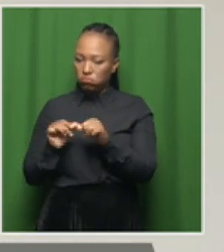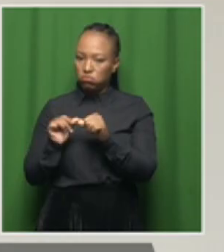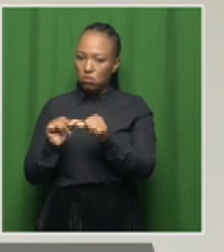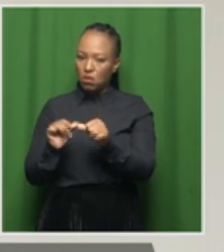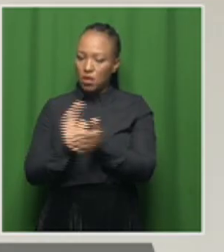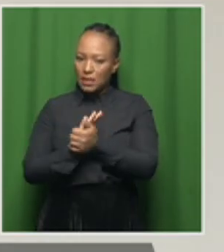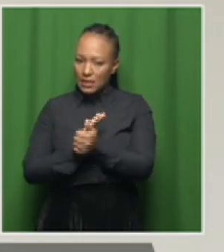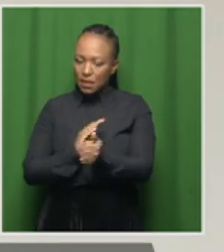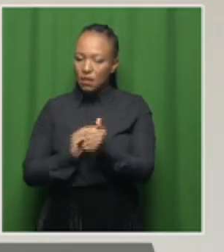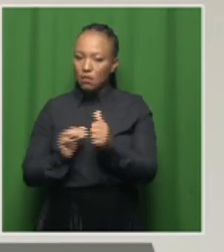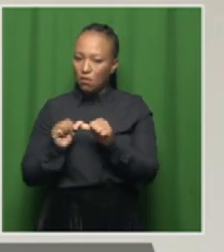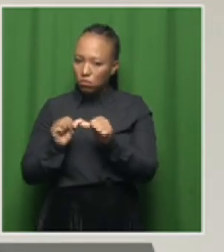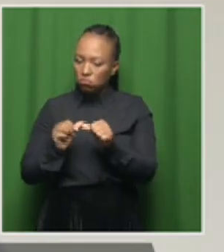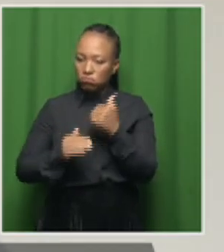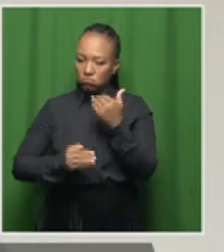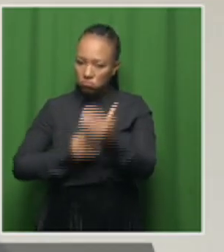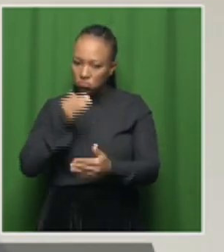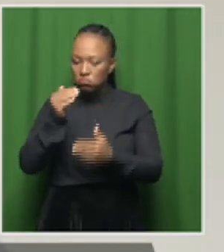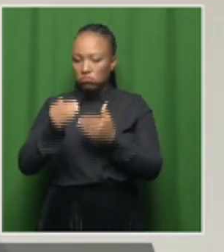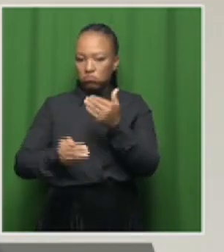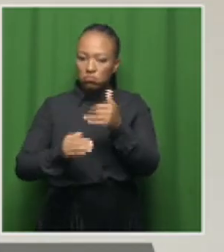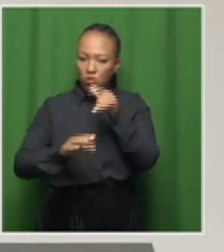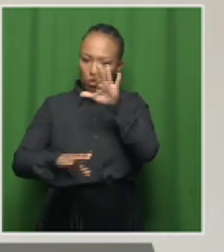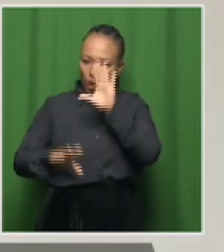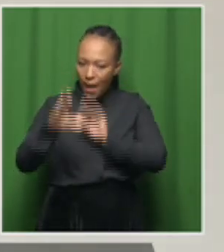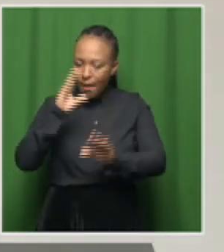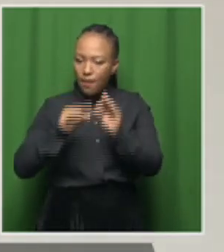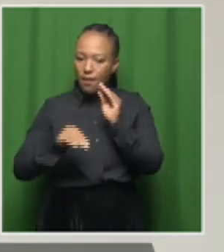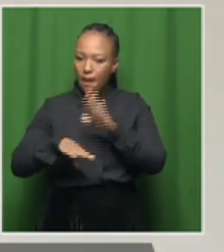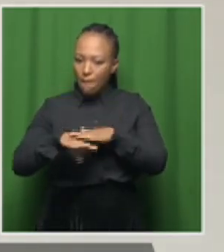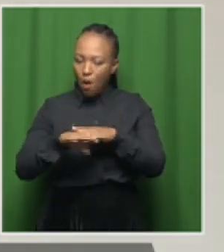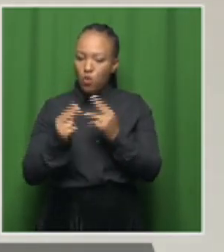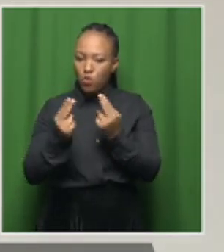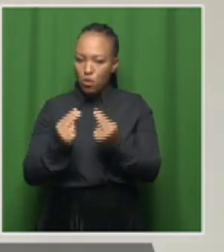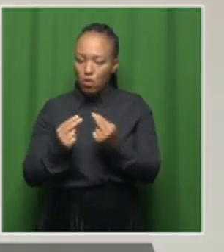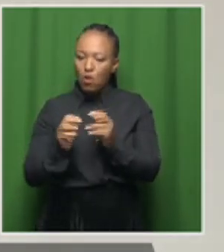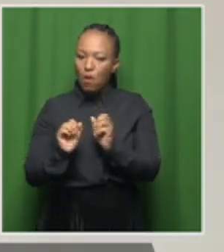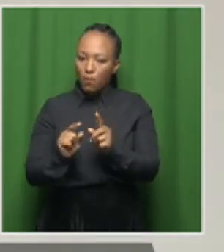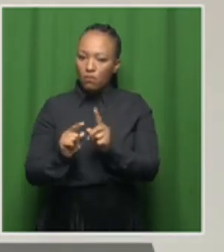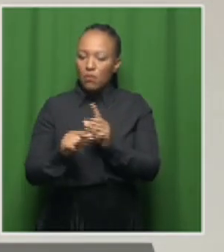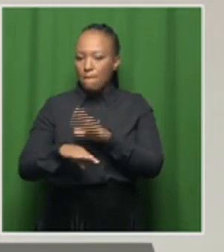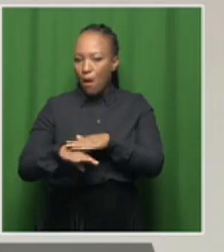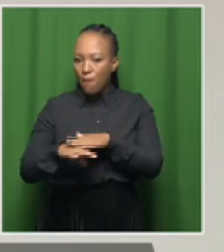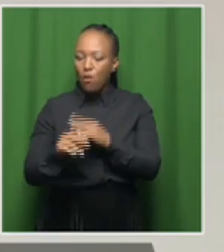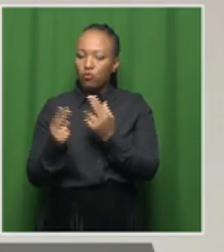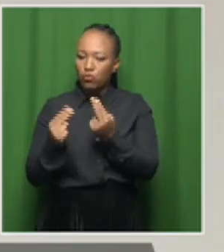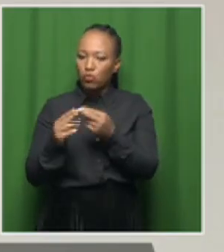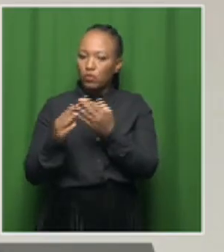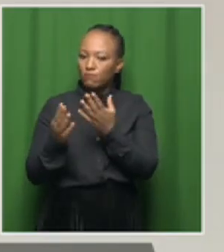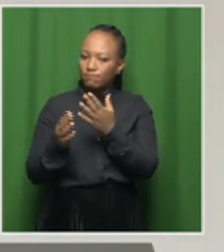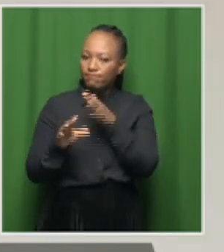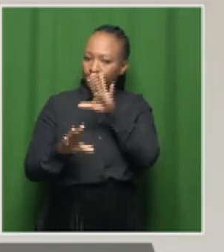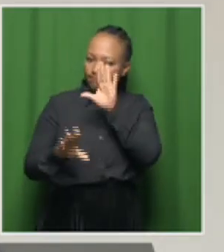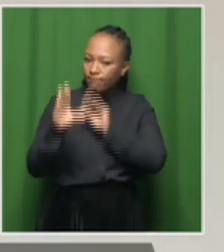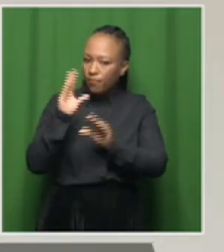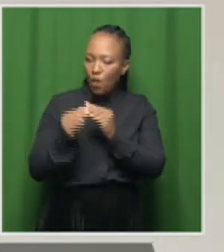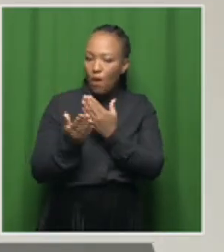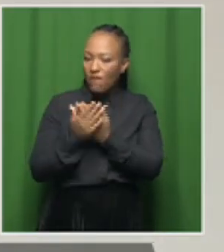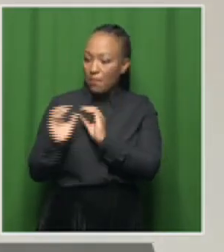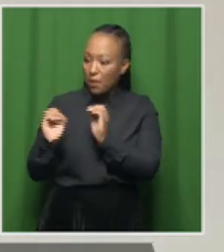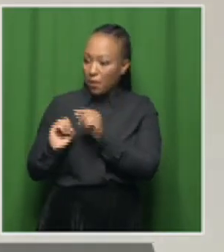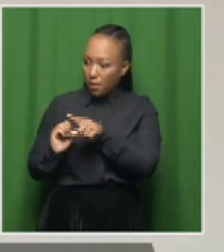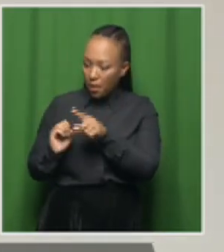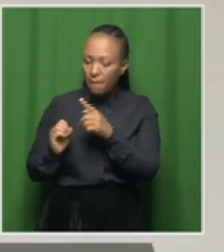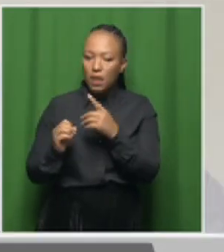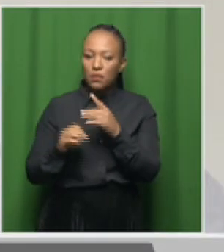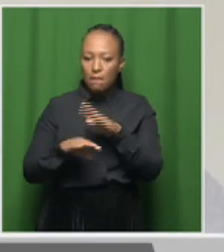skills? Are you continuously learning to stay relevant in the market, to access other opportunities that might not be available right now? Well,